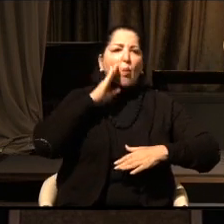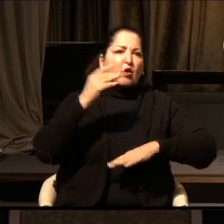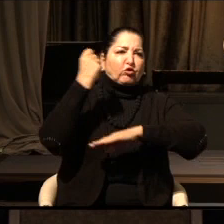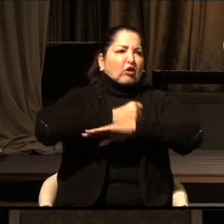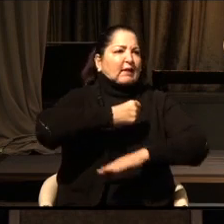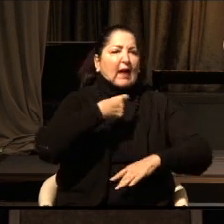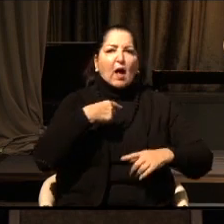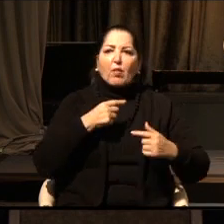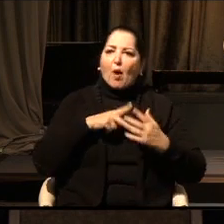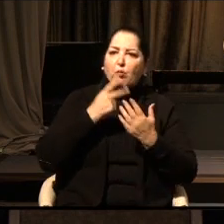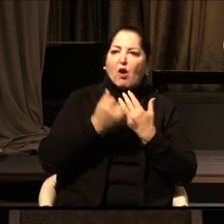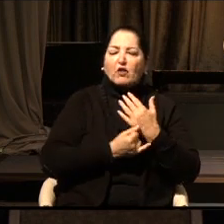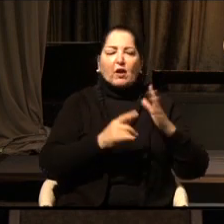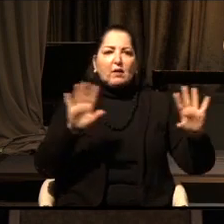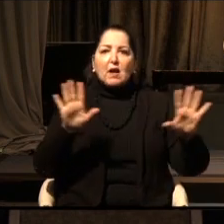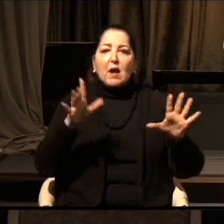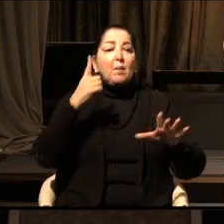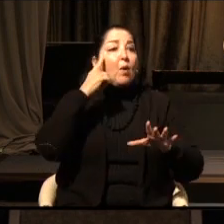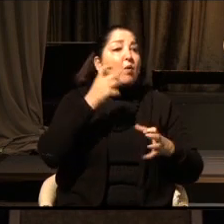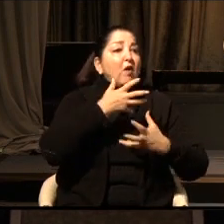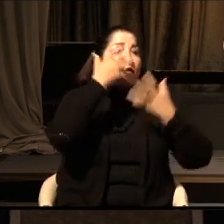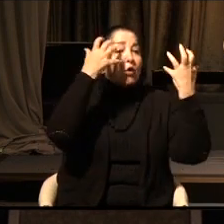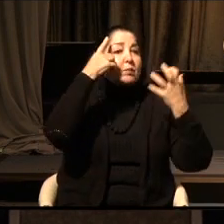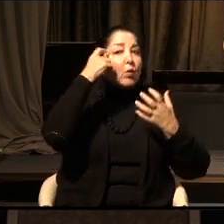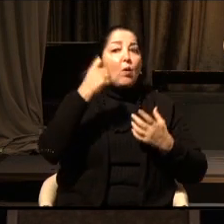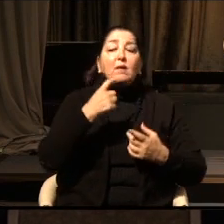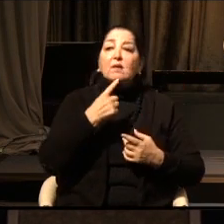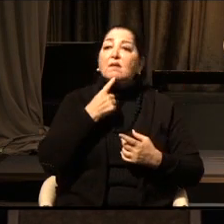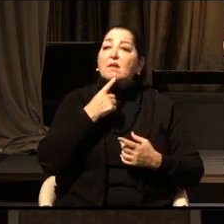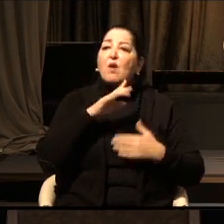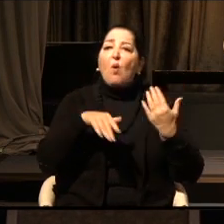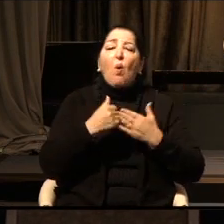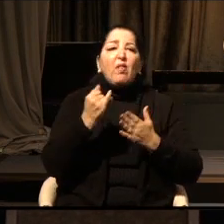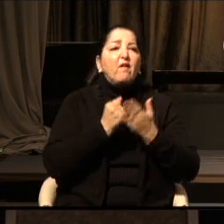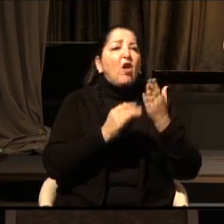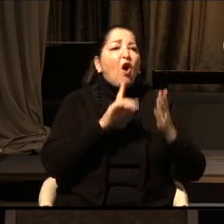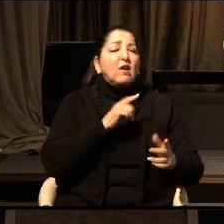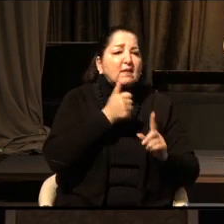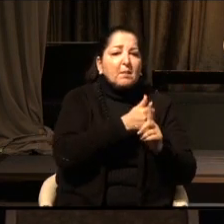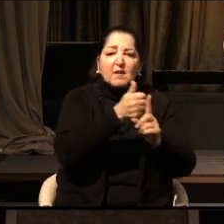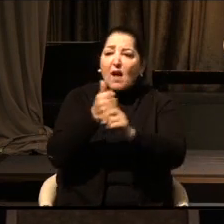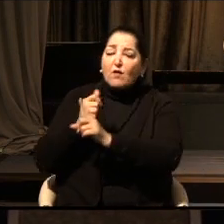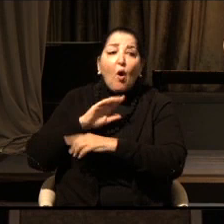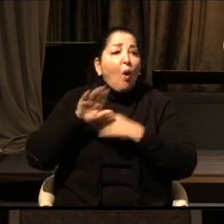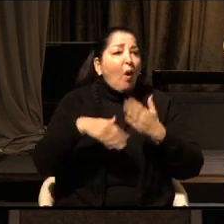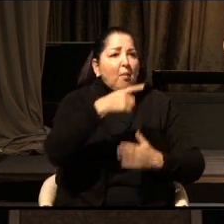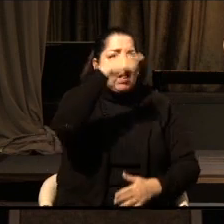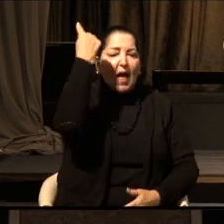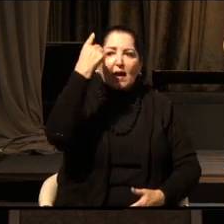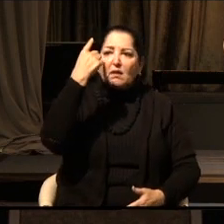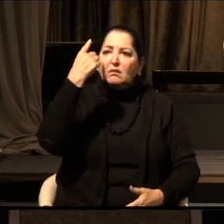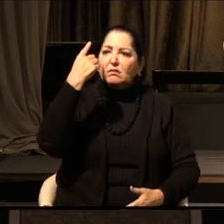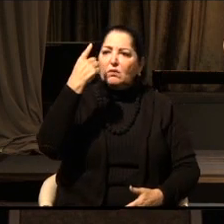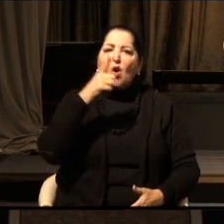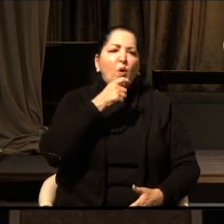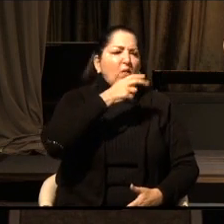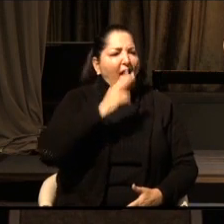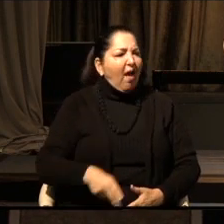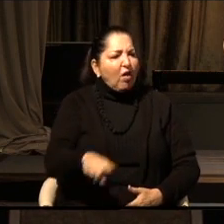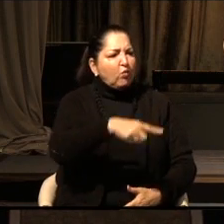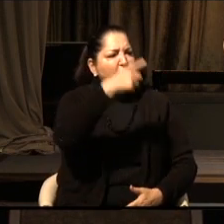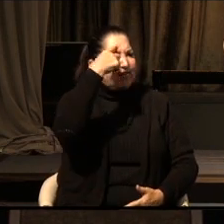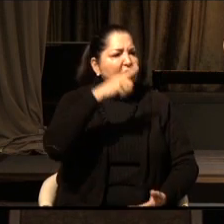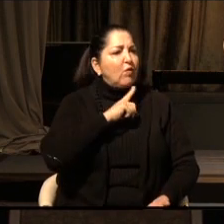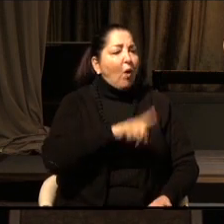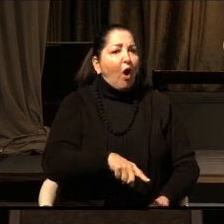that we dared have a homecoming at his home. He demanded to know who the hell we thought we were.